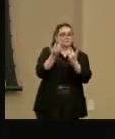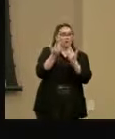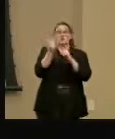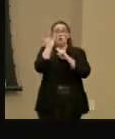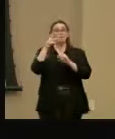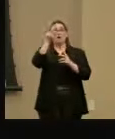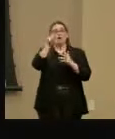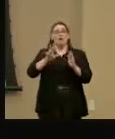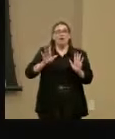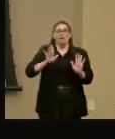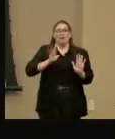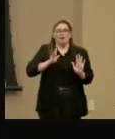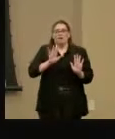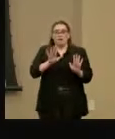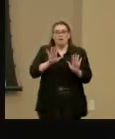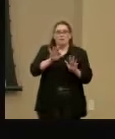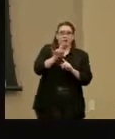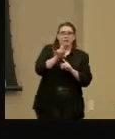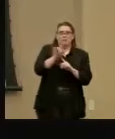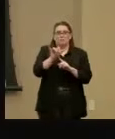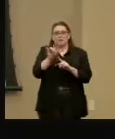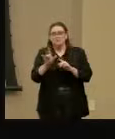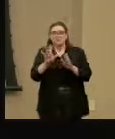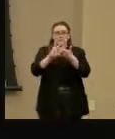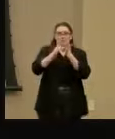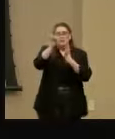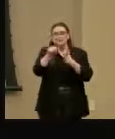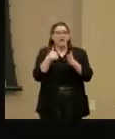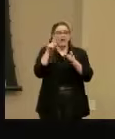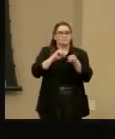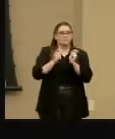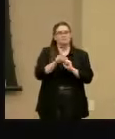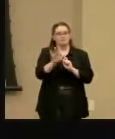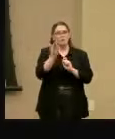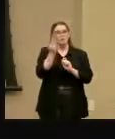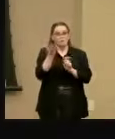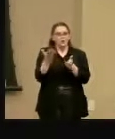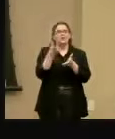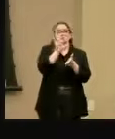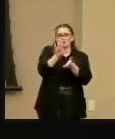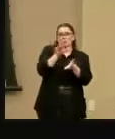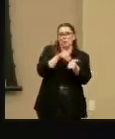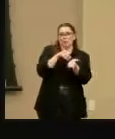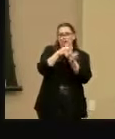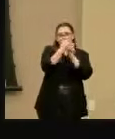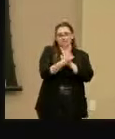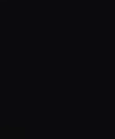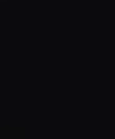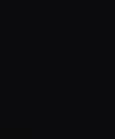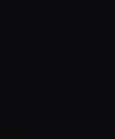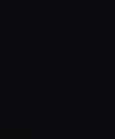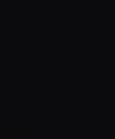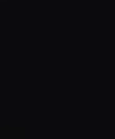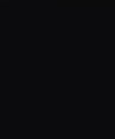my medication X, Y, or Z, please talk with your rheumatologist before you do that. Why do we care about reproductive health